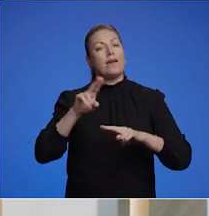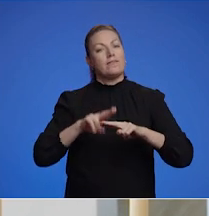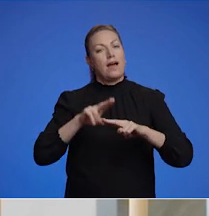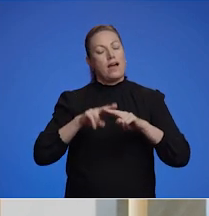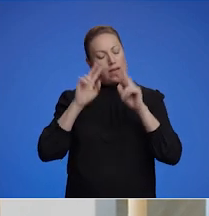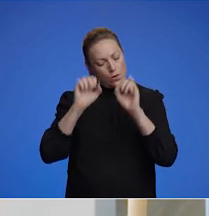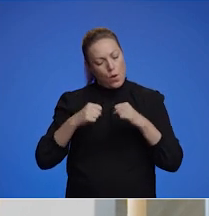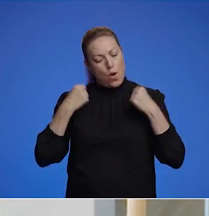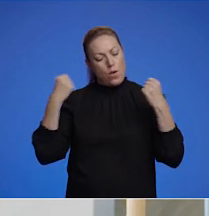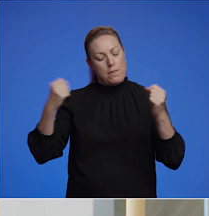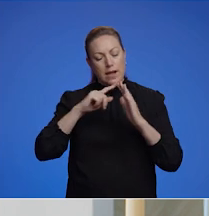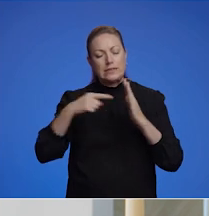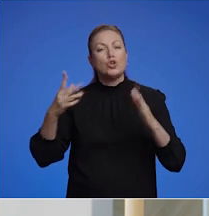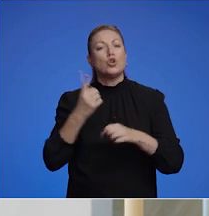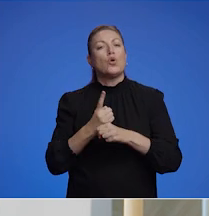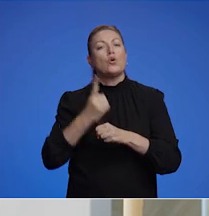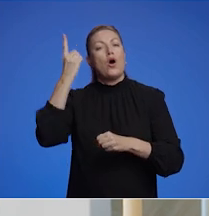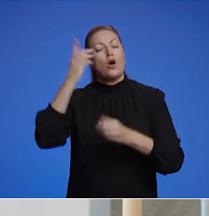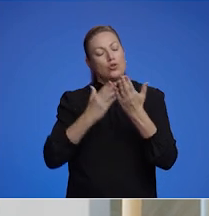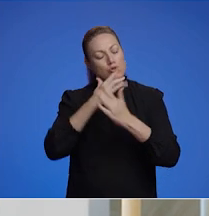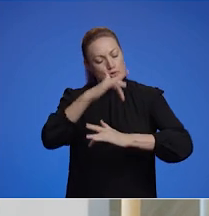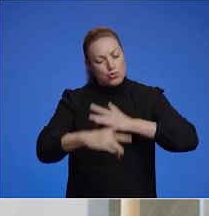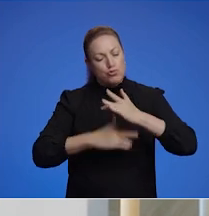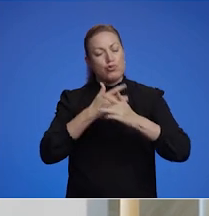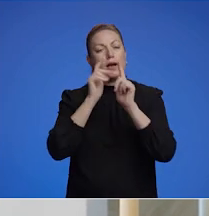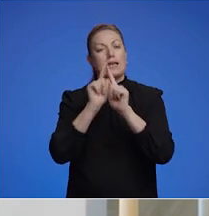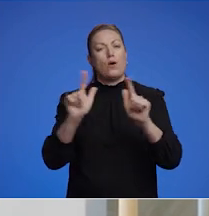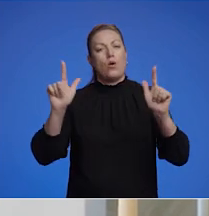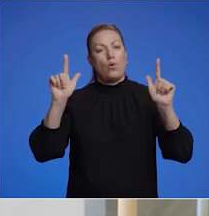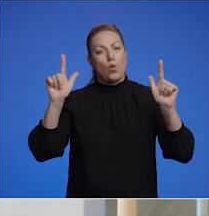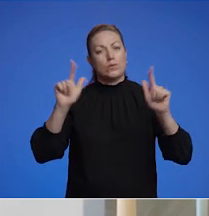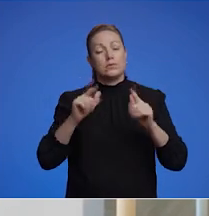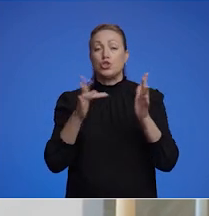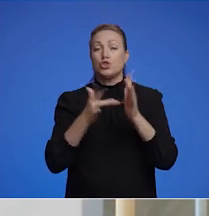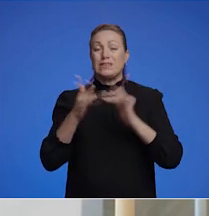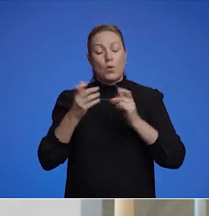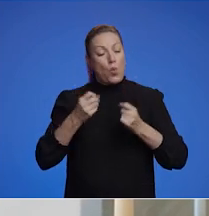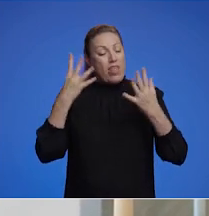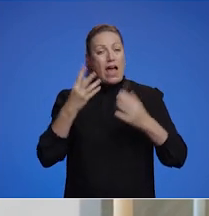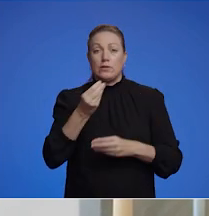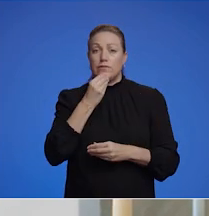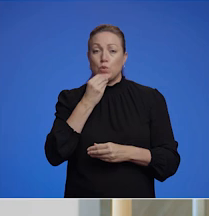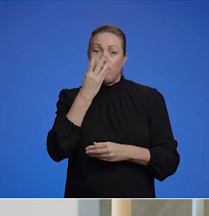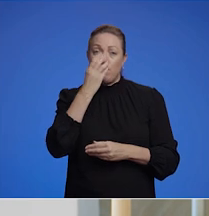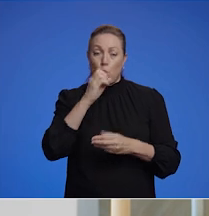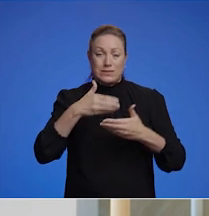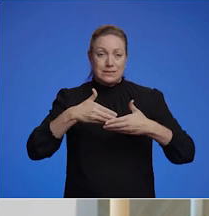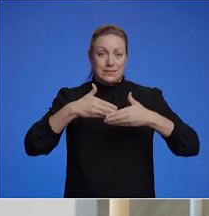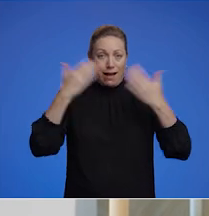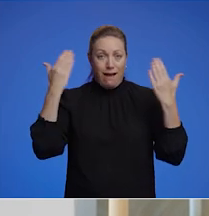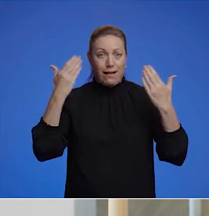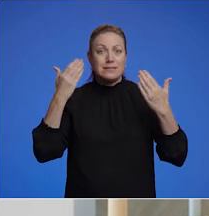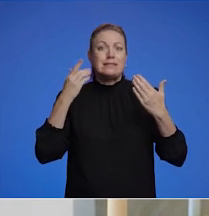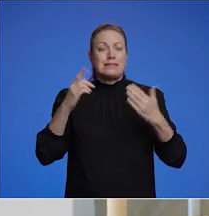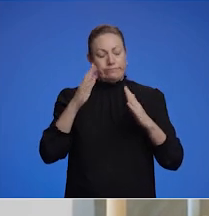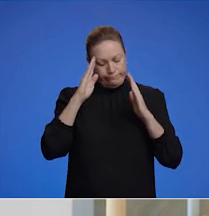Father, Almighty and Eternal God, through Christ our Lord. By abstaining 40 long days from earthly food, he consecrated through